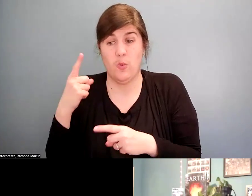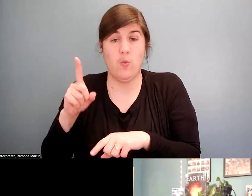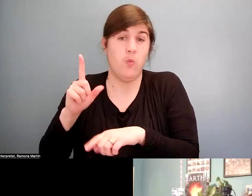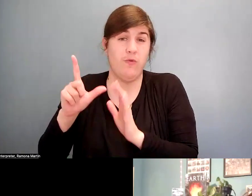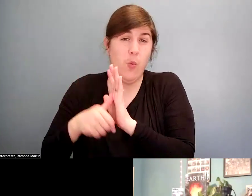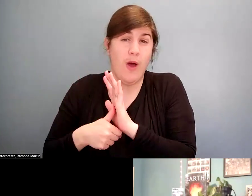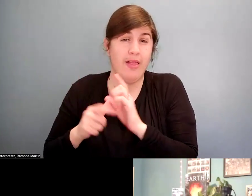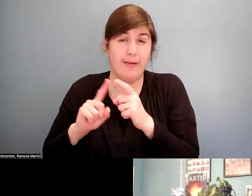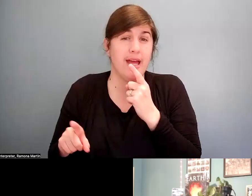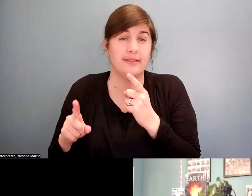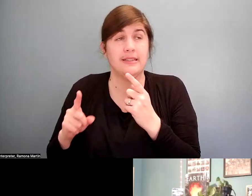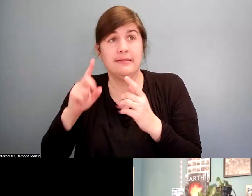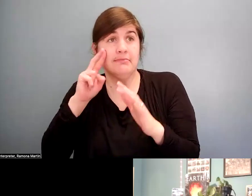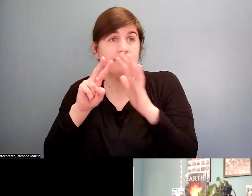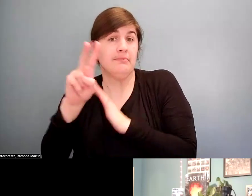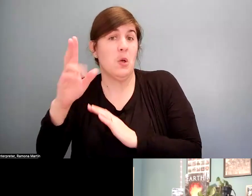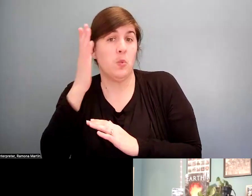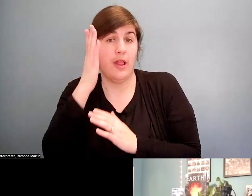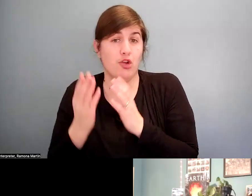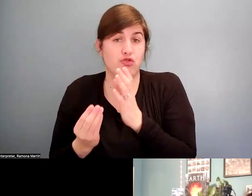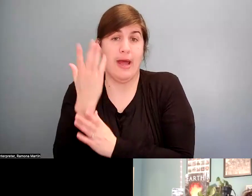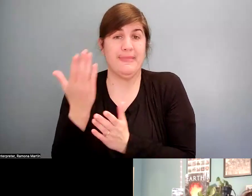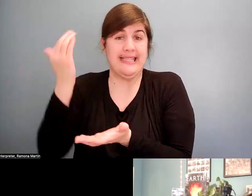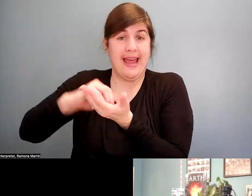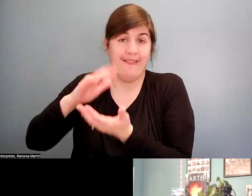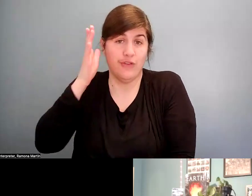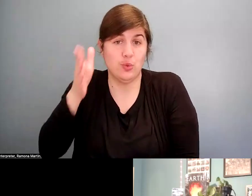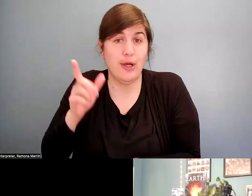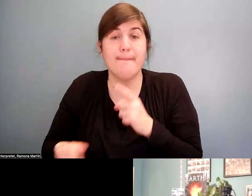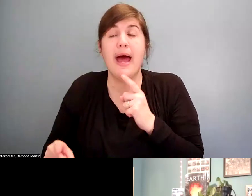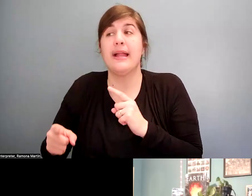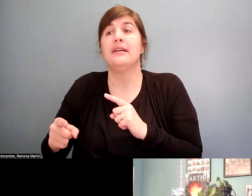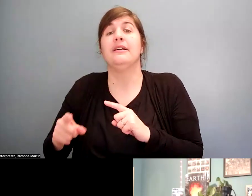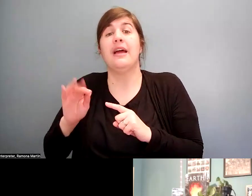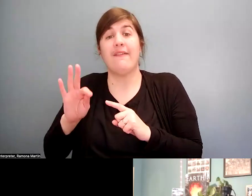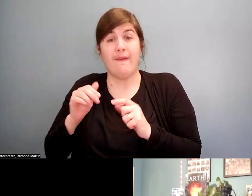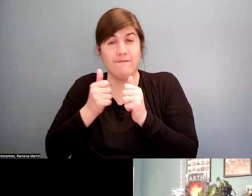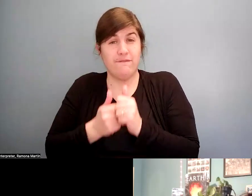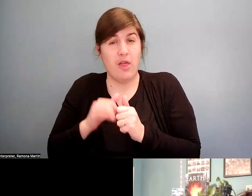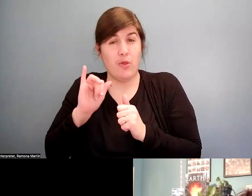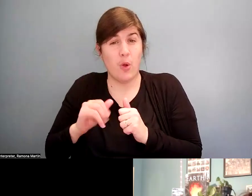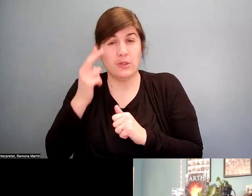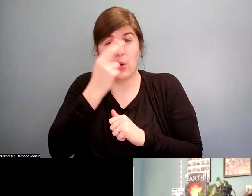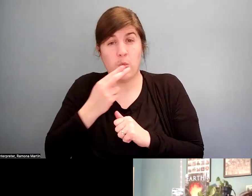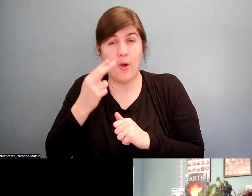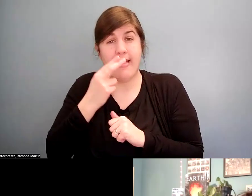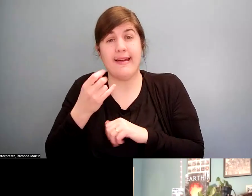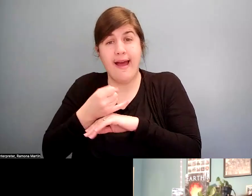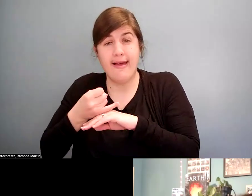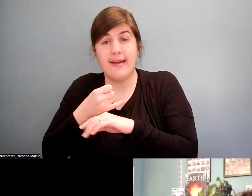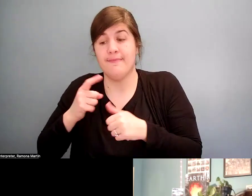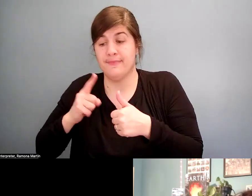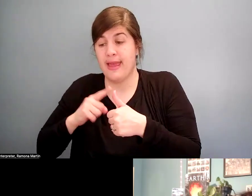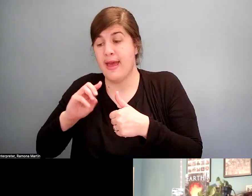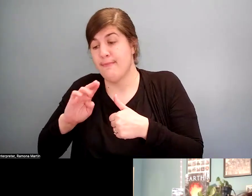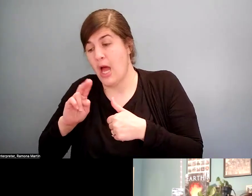it's anticipated it will erupt at some point in the future. But if you go back along the Hawaiian Islands, over to Maui, over to